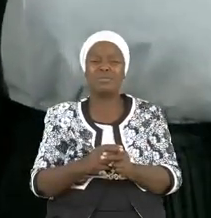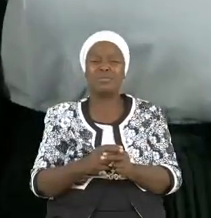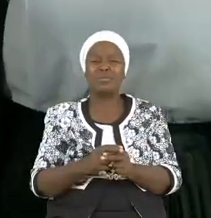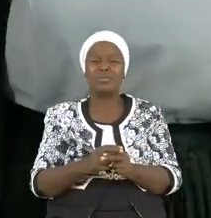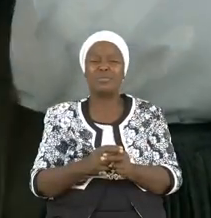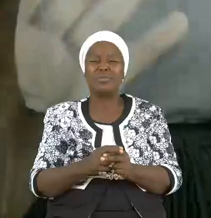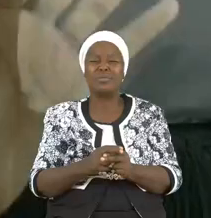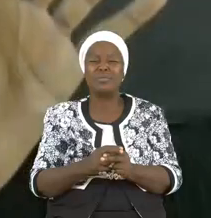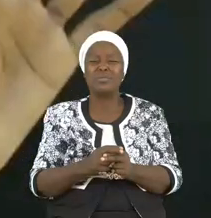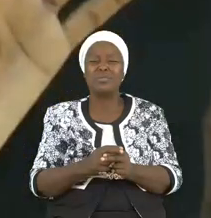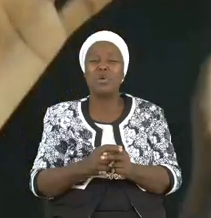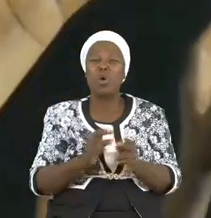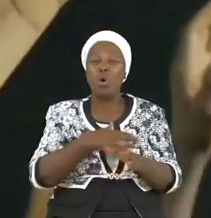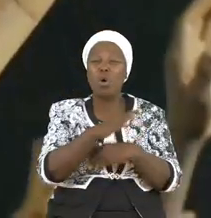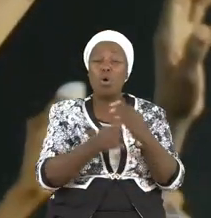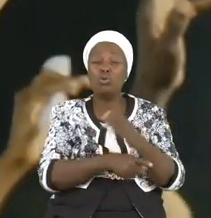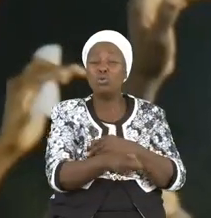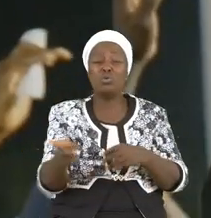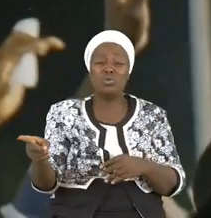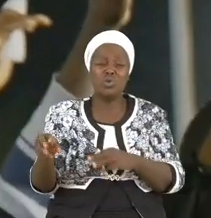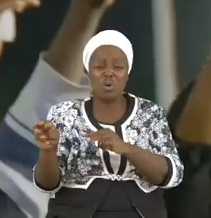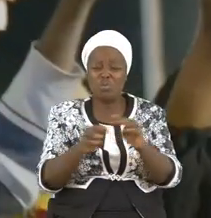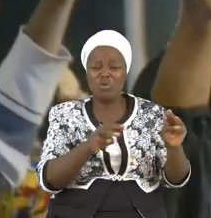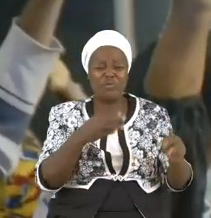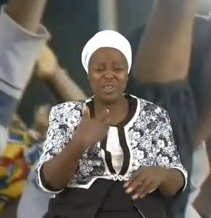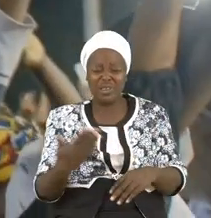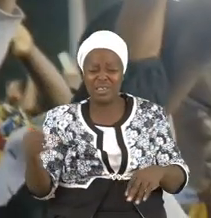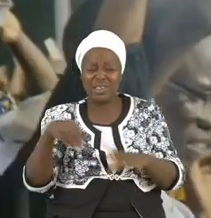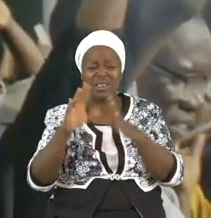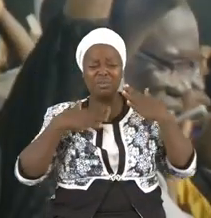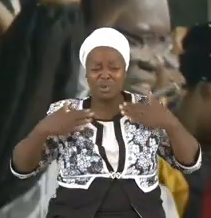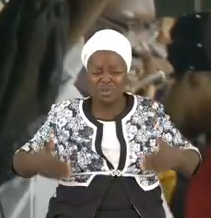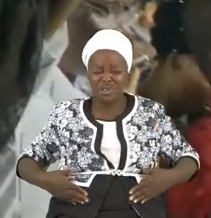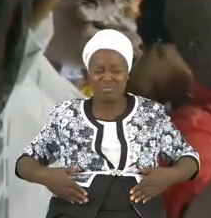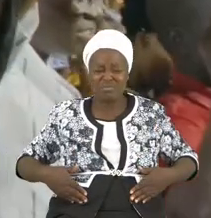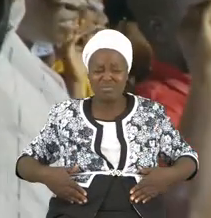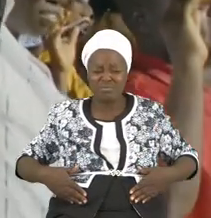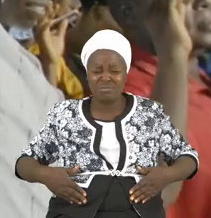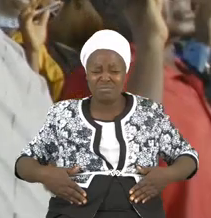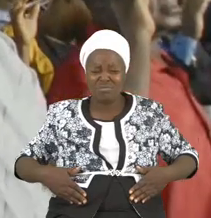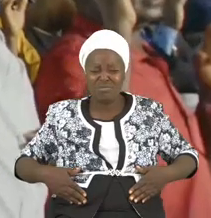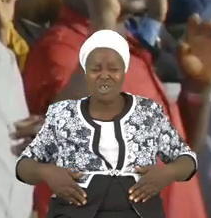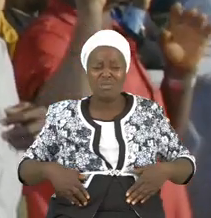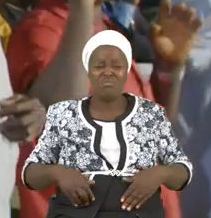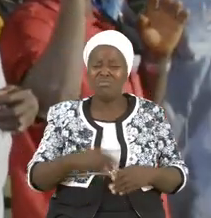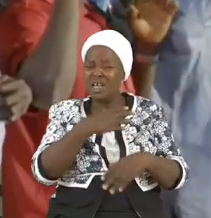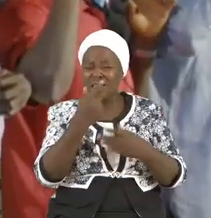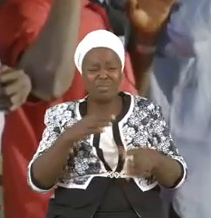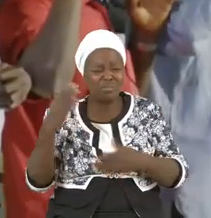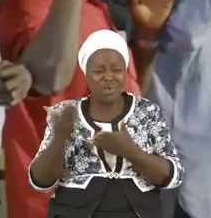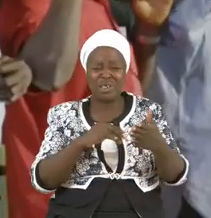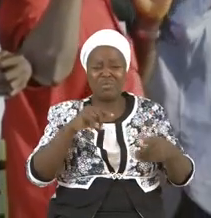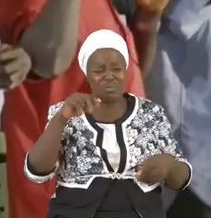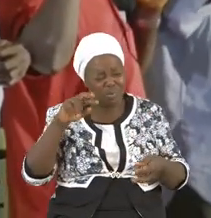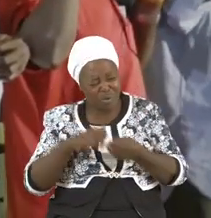All those moving objects in the body, harassing, tormenting, torturing the life of